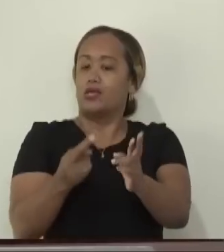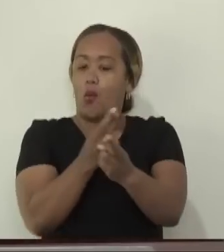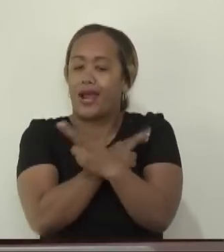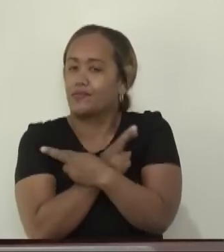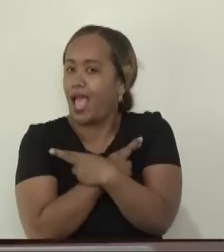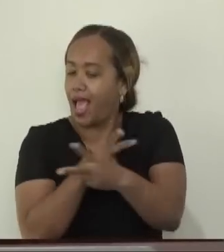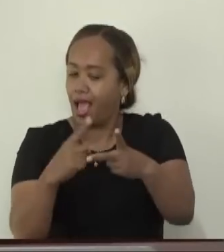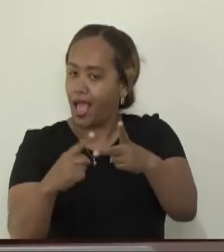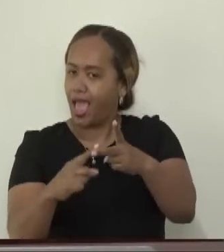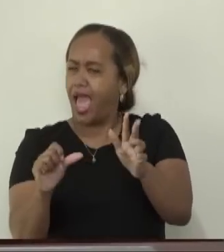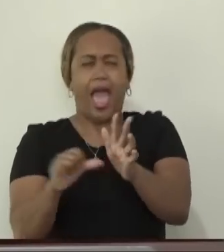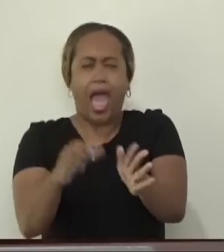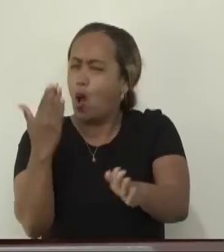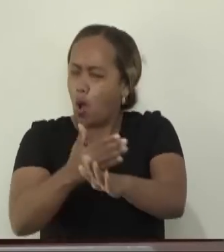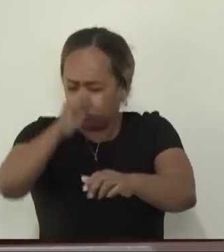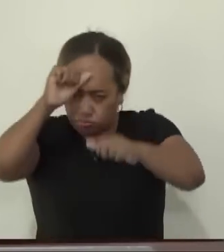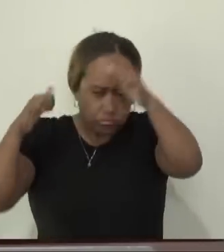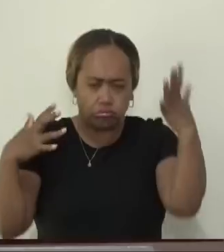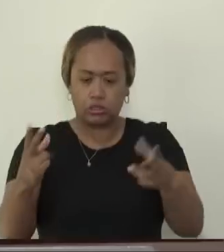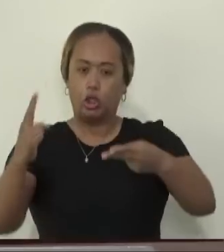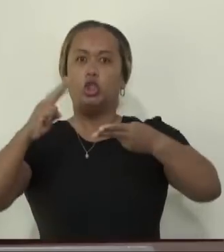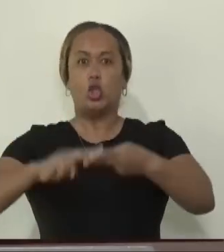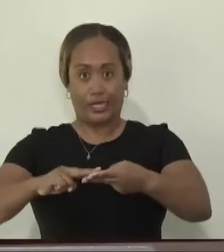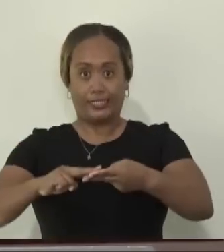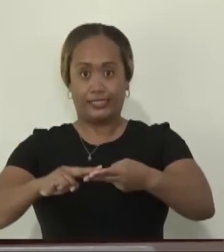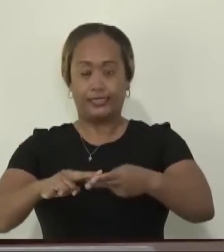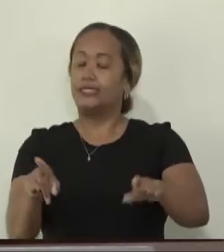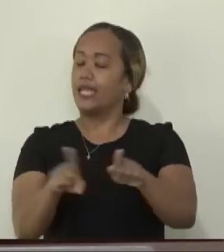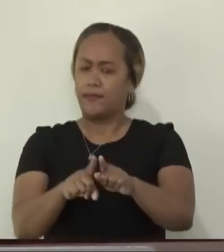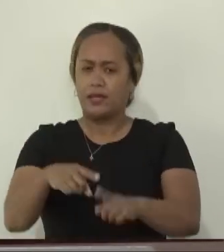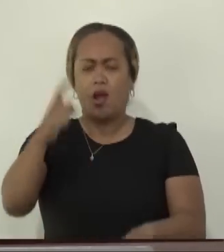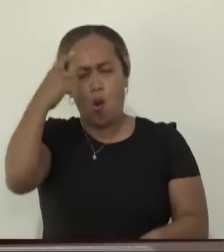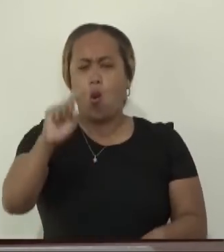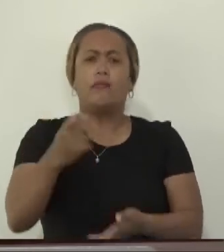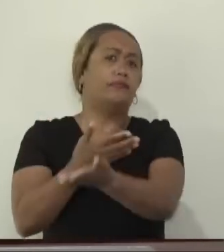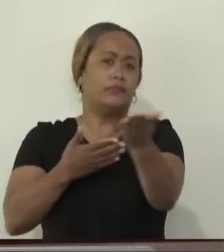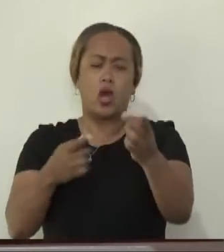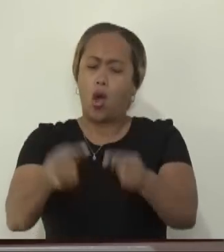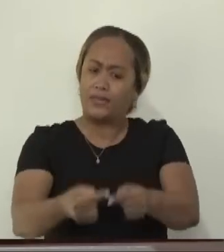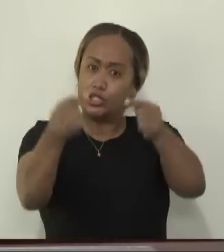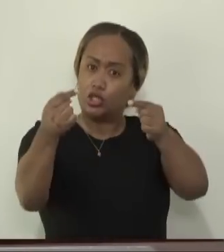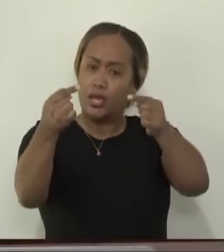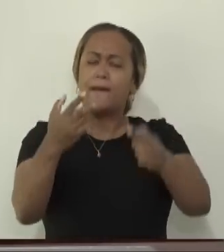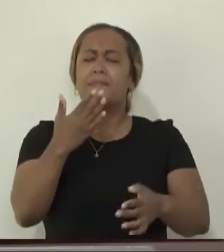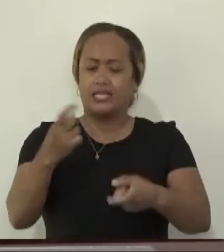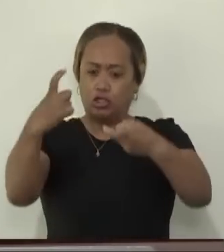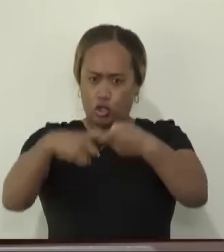another, hard work, and unity. I call upon our friends in the opposition